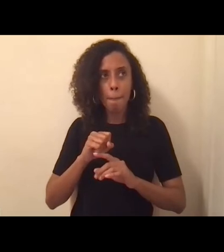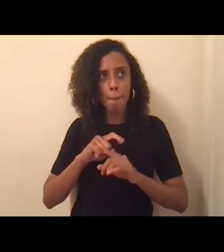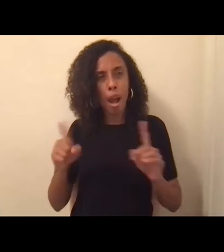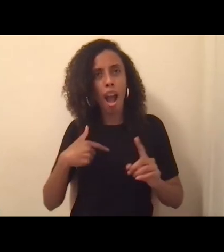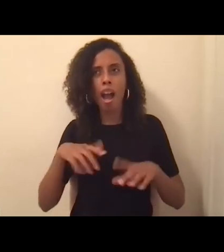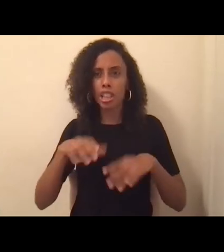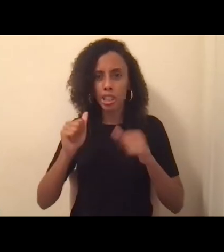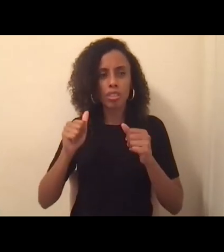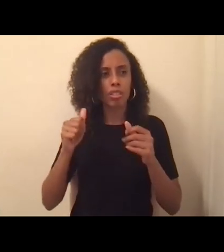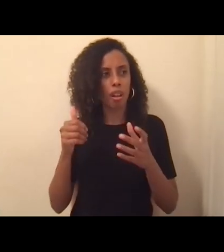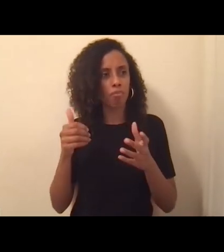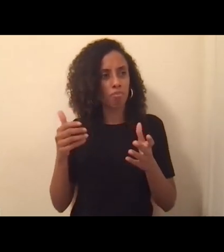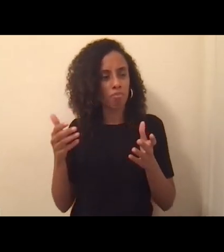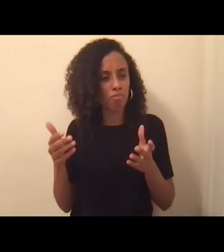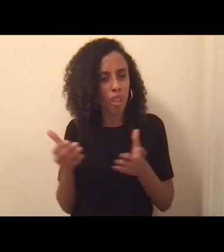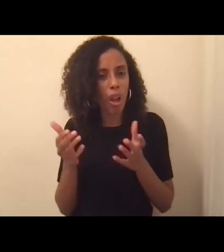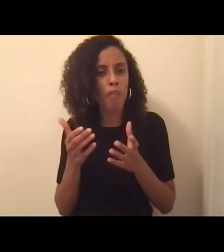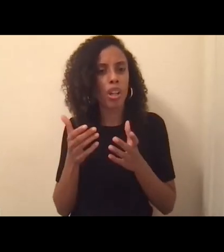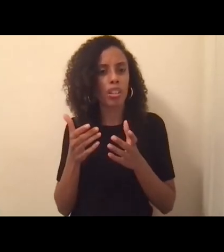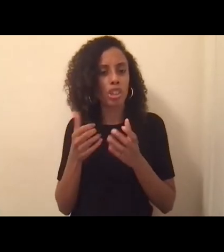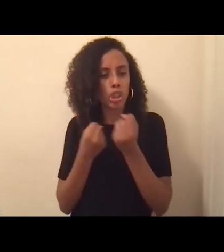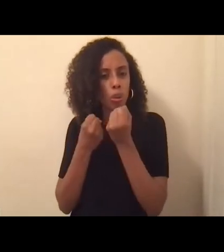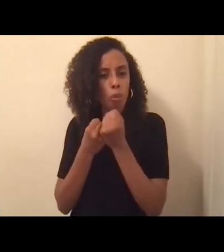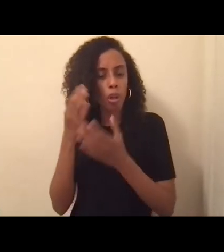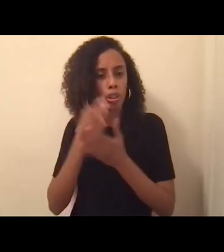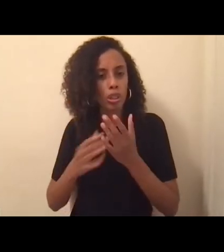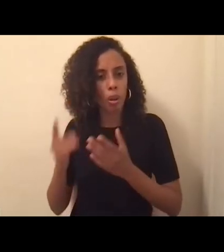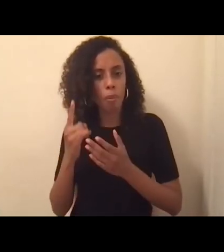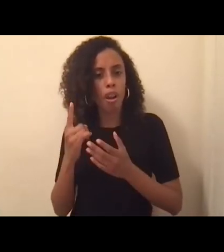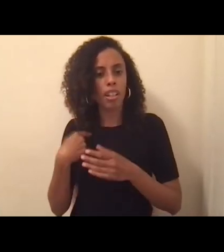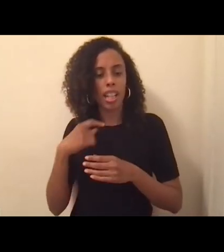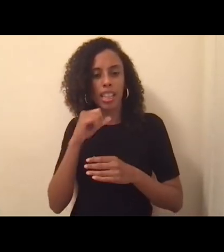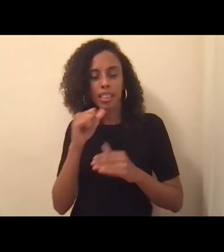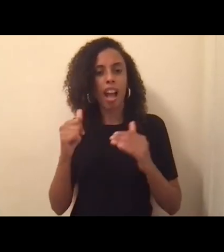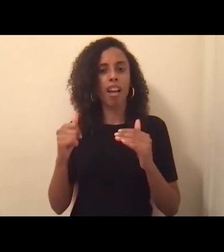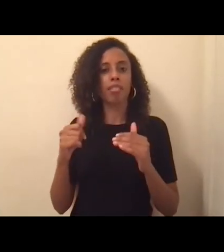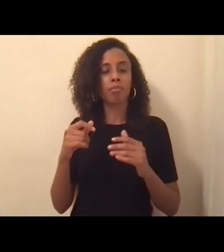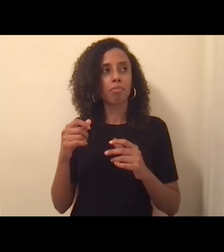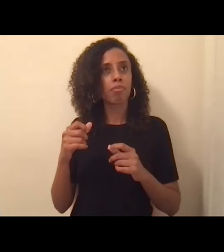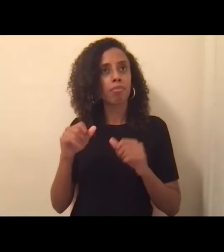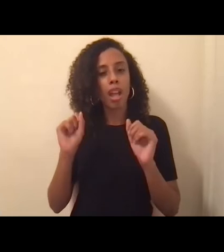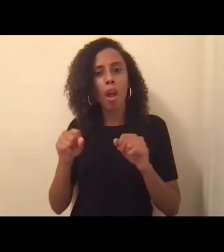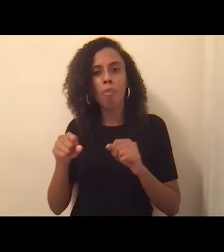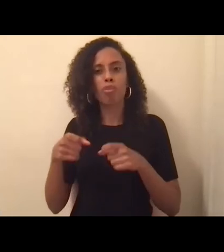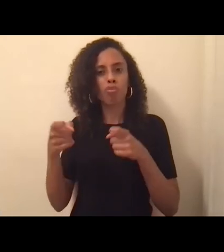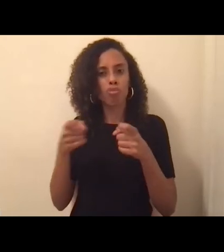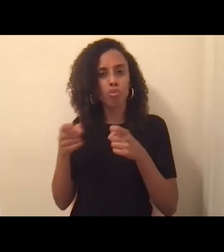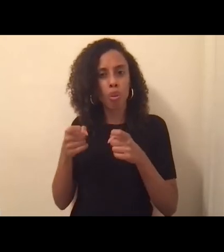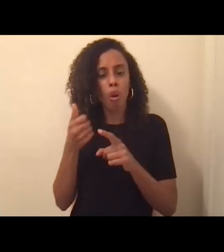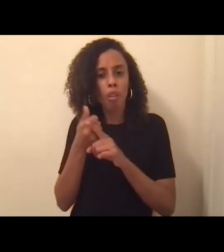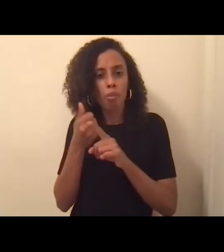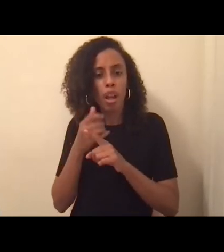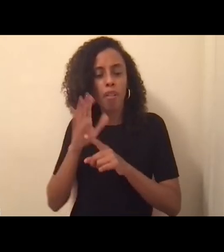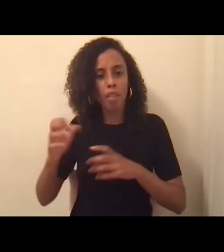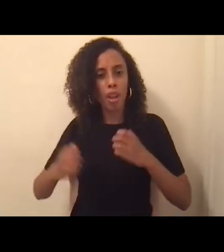even be there for a person who was really like that dysregulated and that close to me. So I guess that's an example.